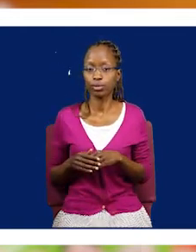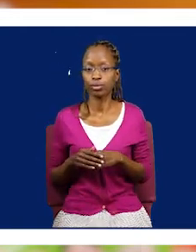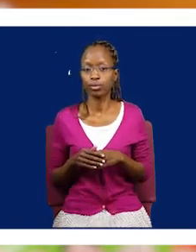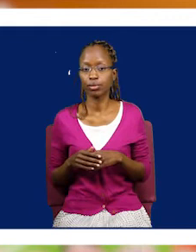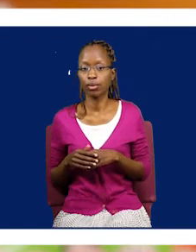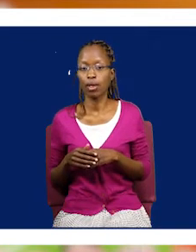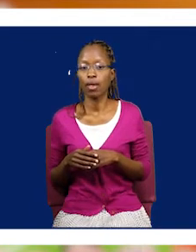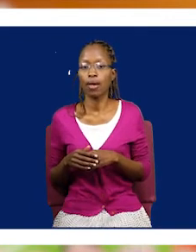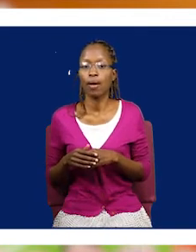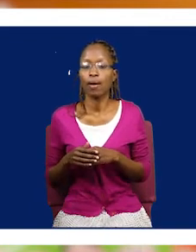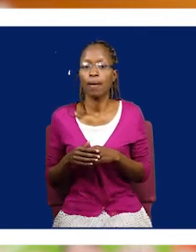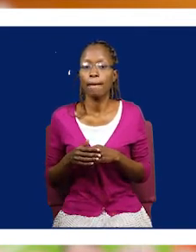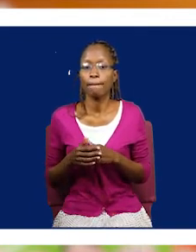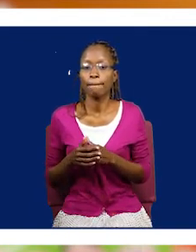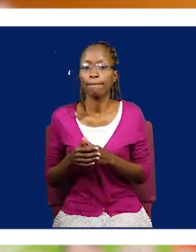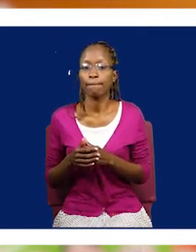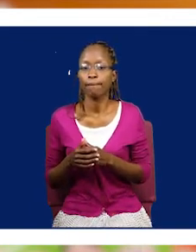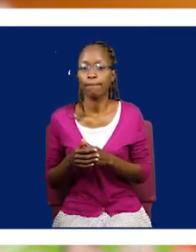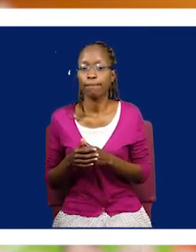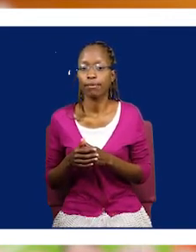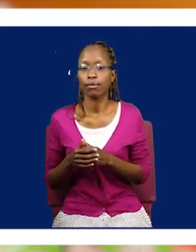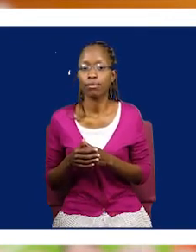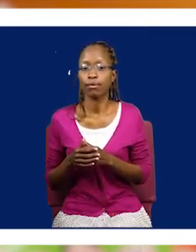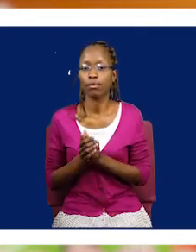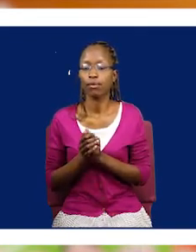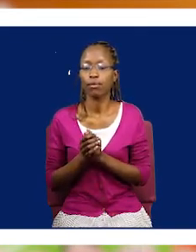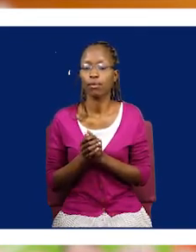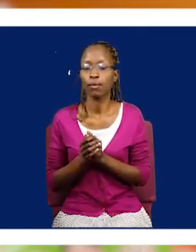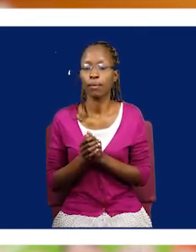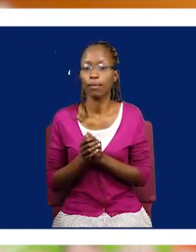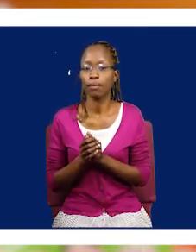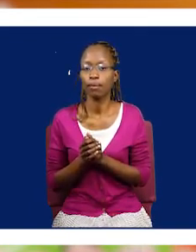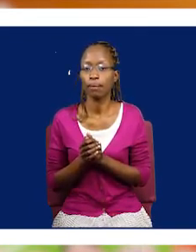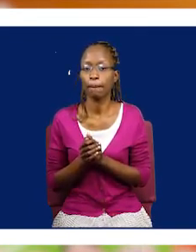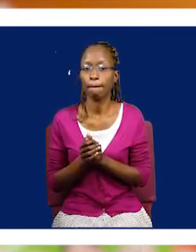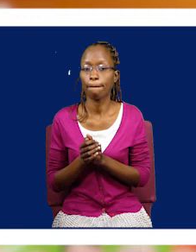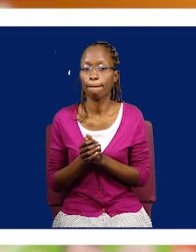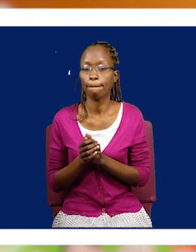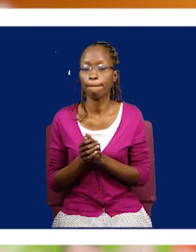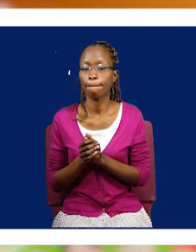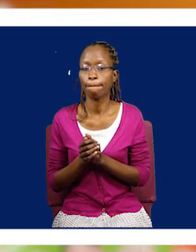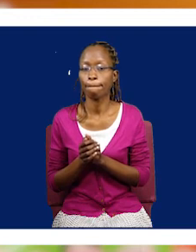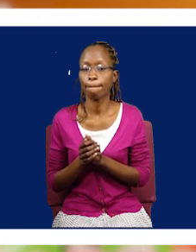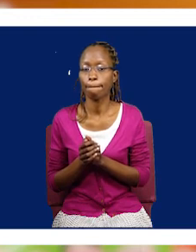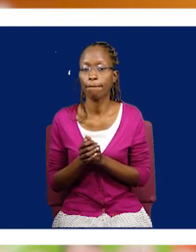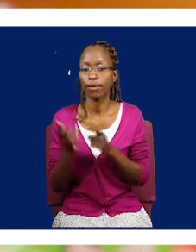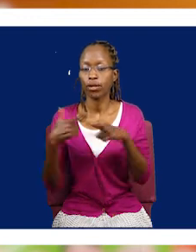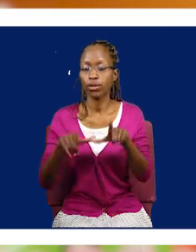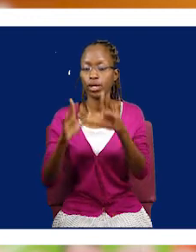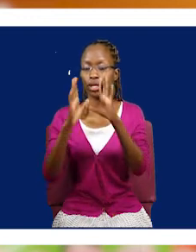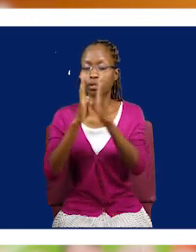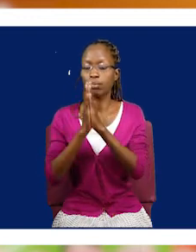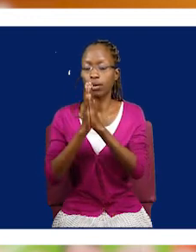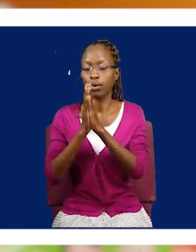you in our craft, how you, the simple way you can go out to tell others about God. So let's